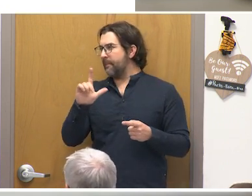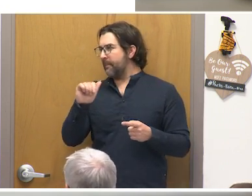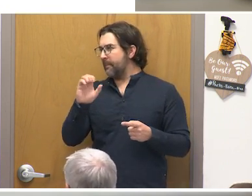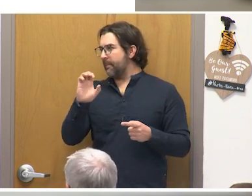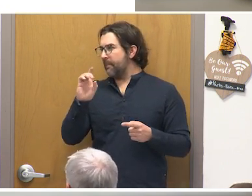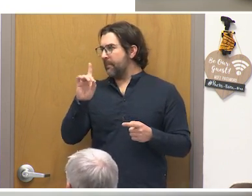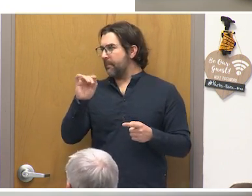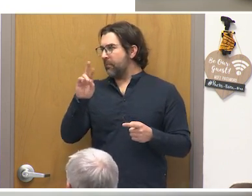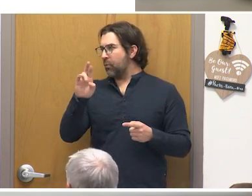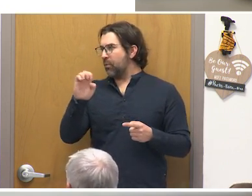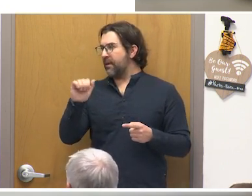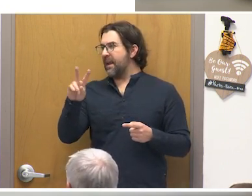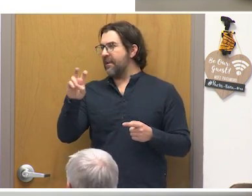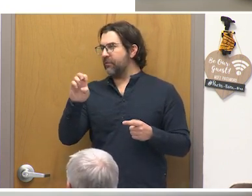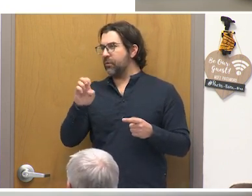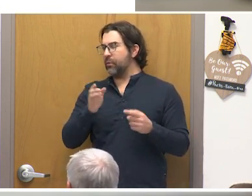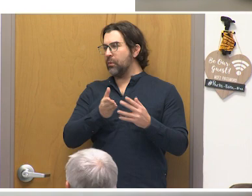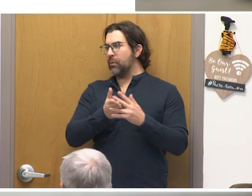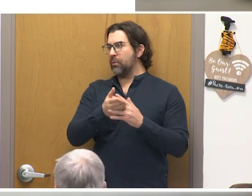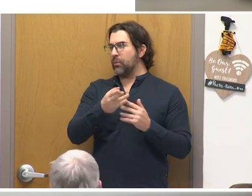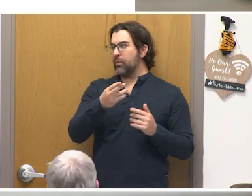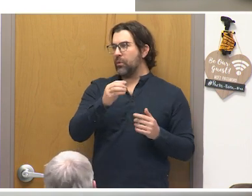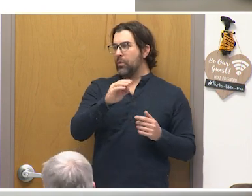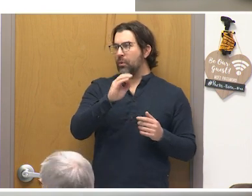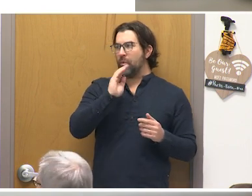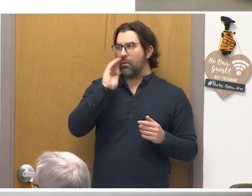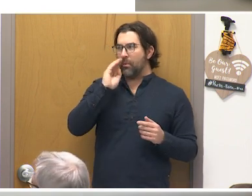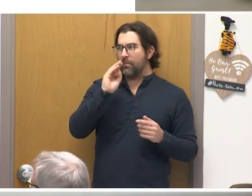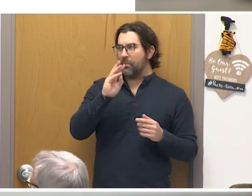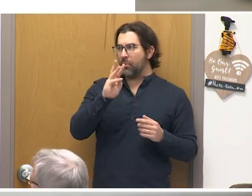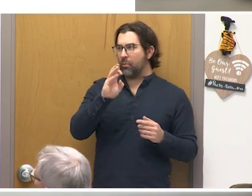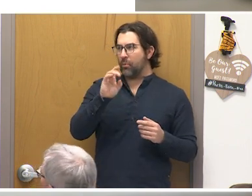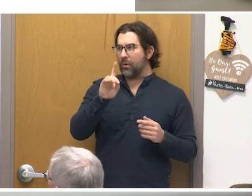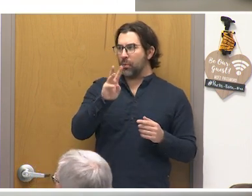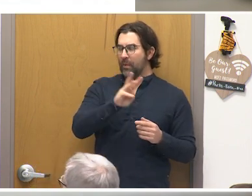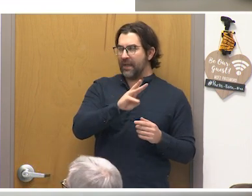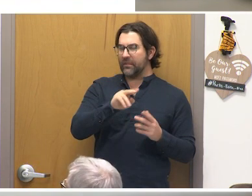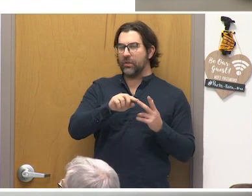project extends through Homewood West, Homewood North, and Homewood South.